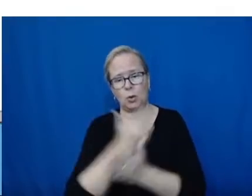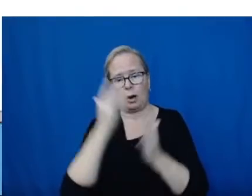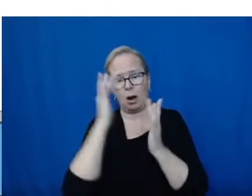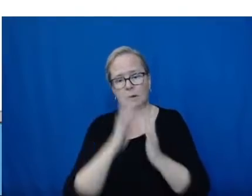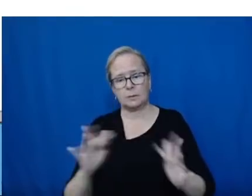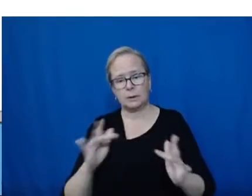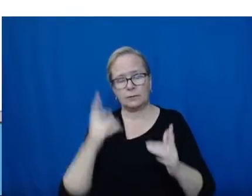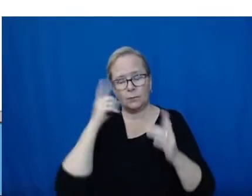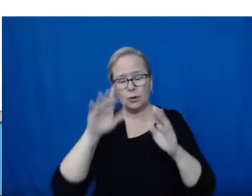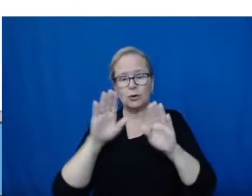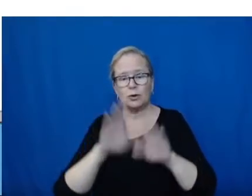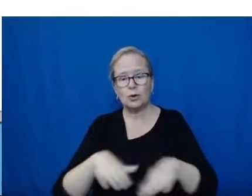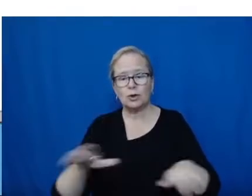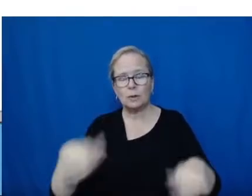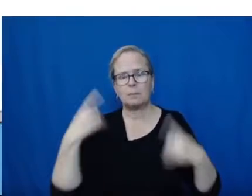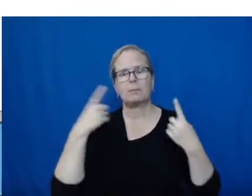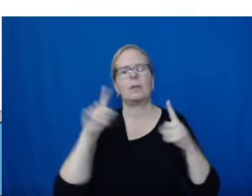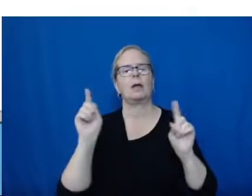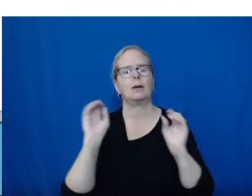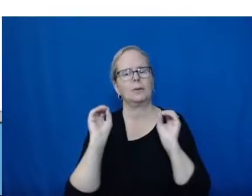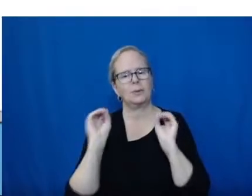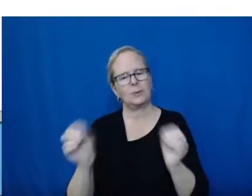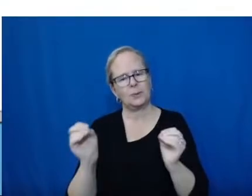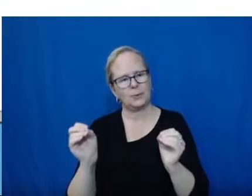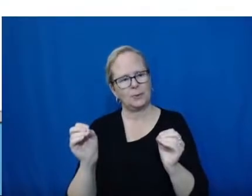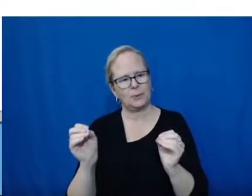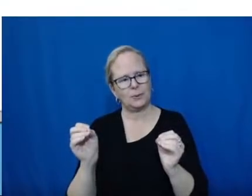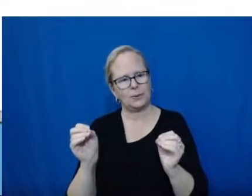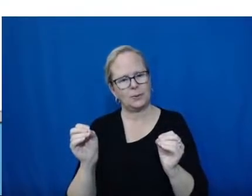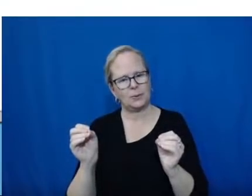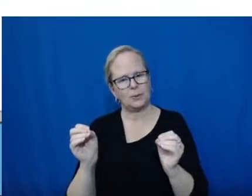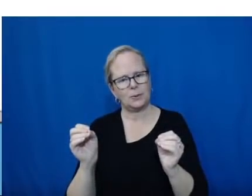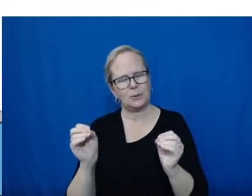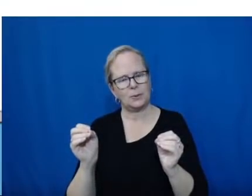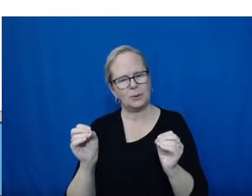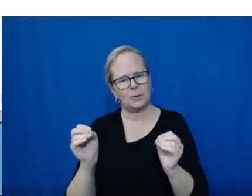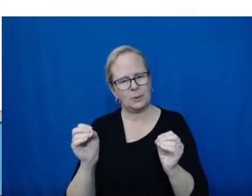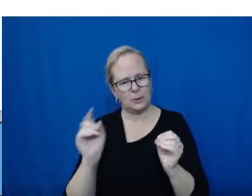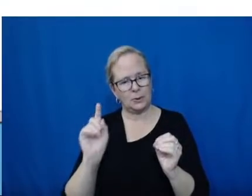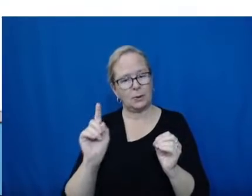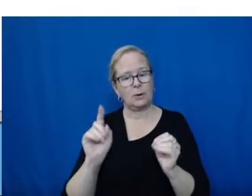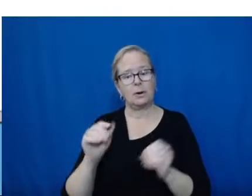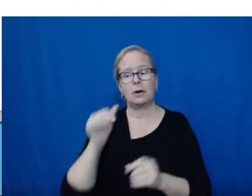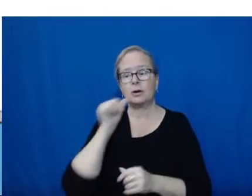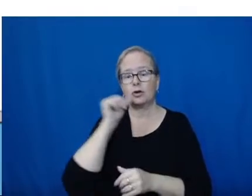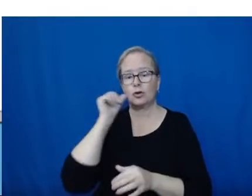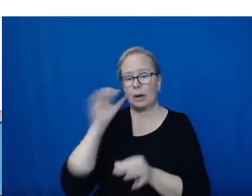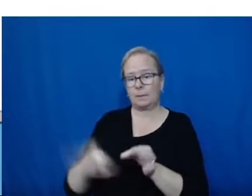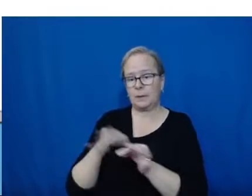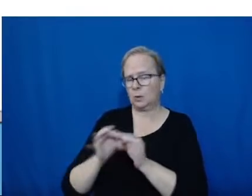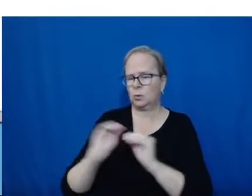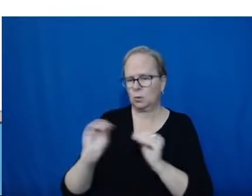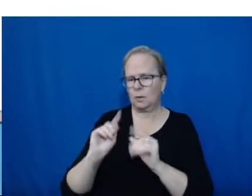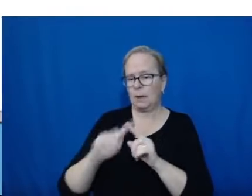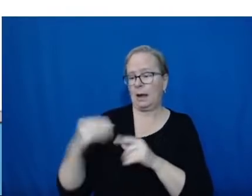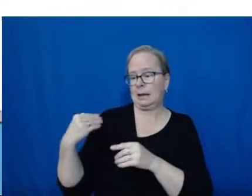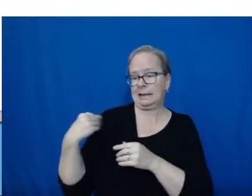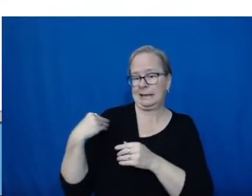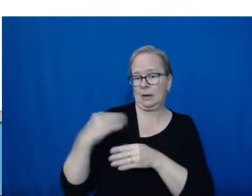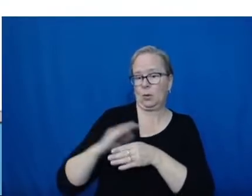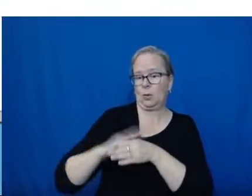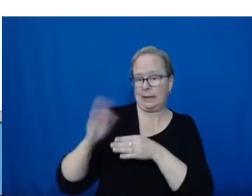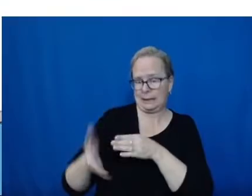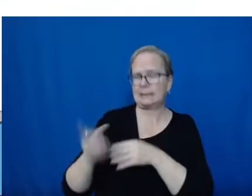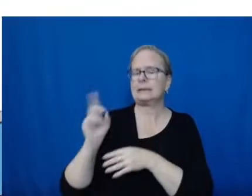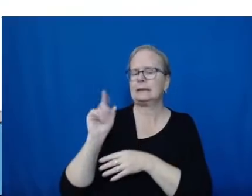for pediatric patients. So there was, we didn't have an update yesterday, but there were 6 over the weekend. Hospitalizations, including